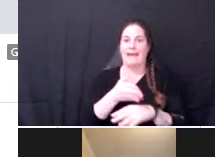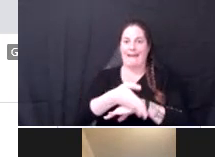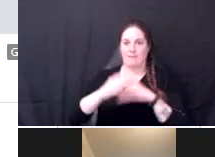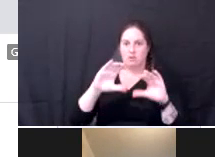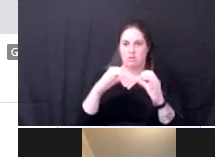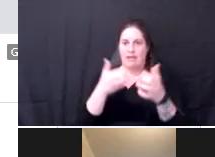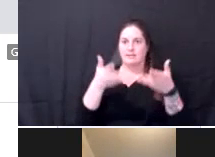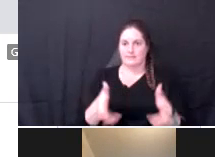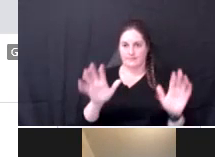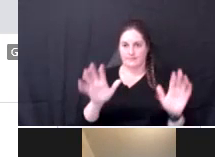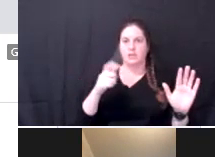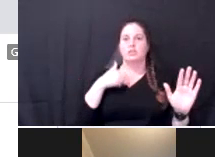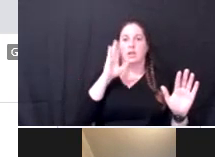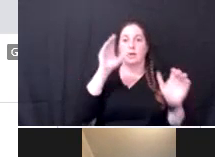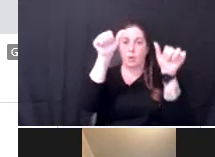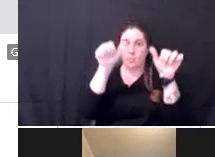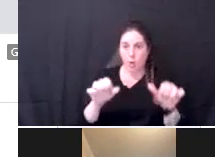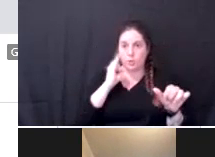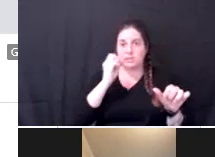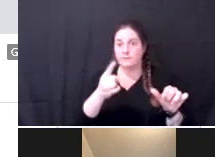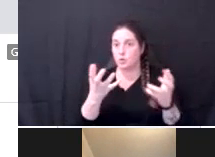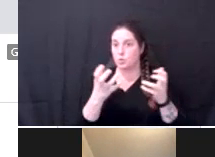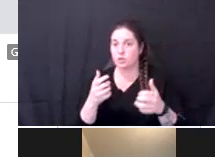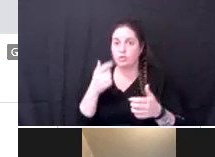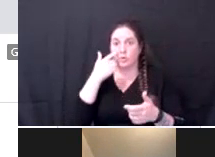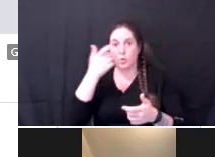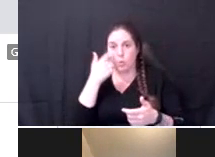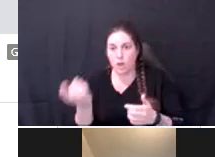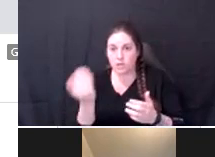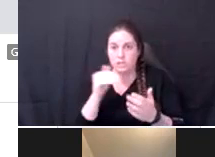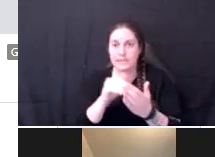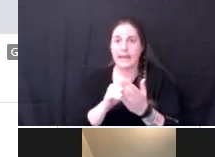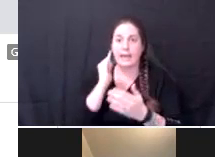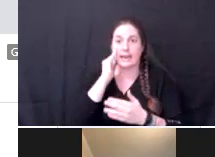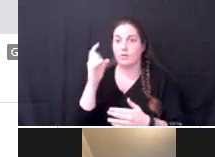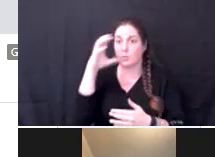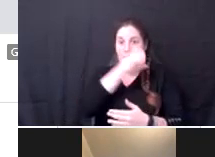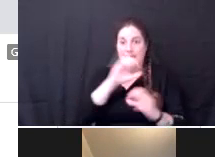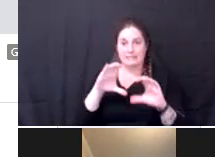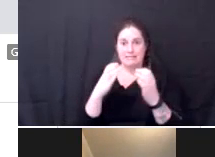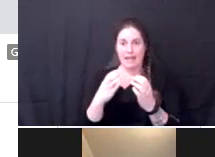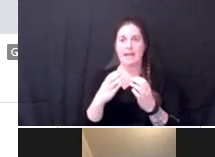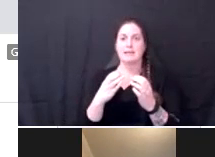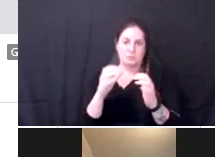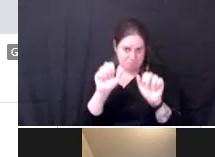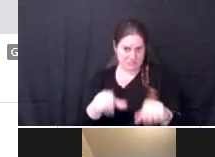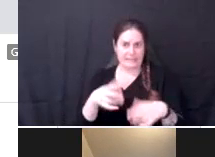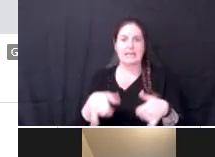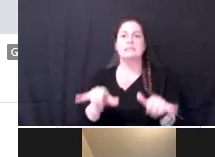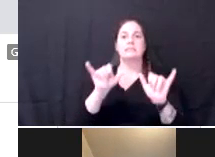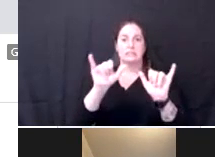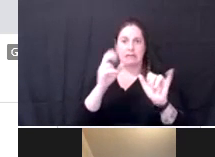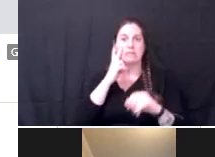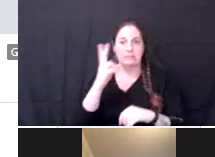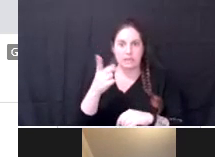you can have it if you want to go back and look at it. If you missed the class, you have access to it, so that way you can keep